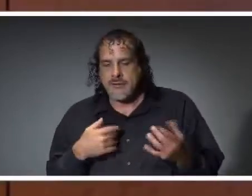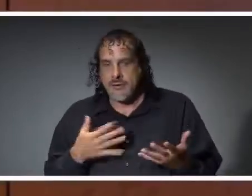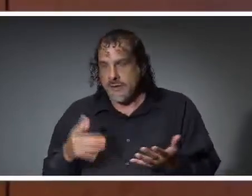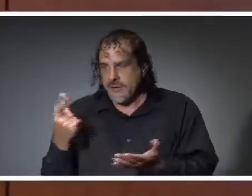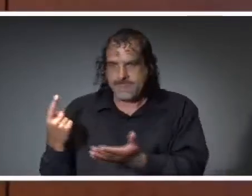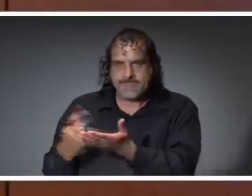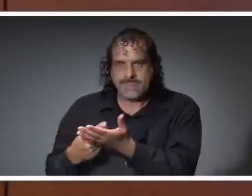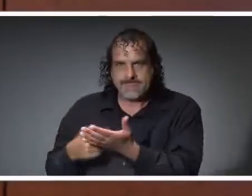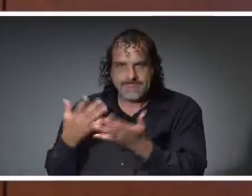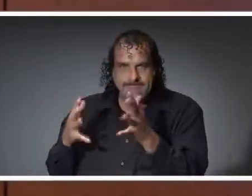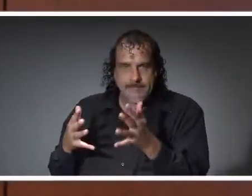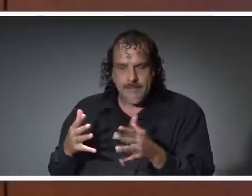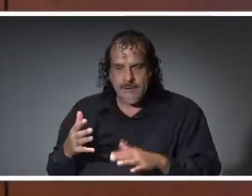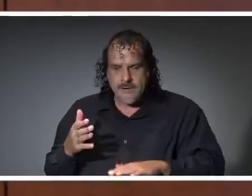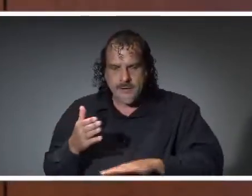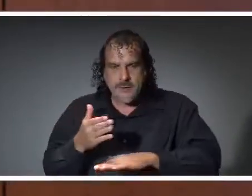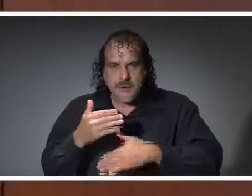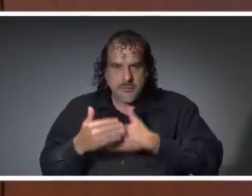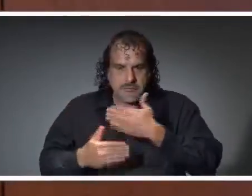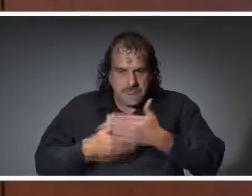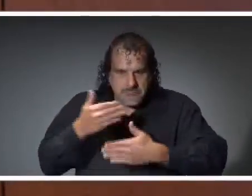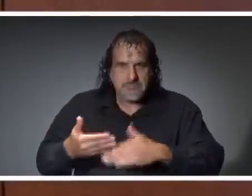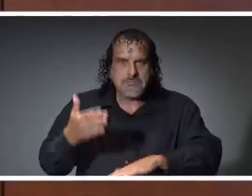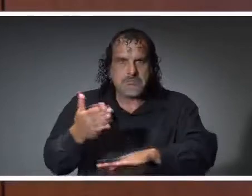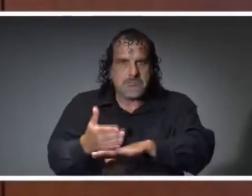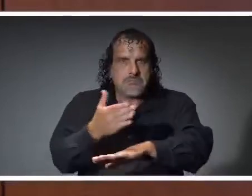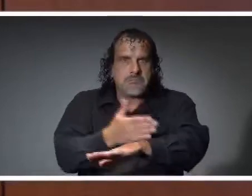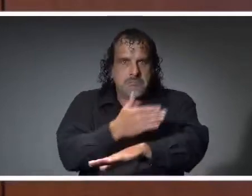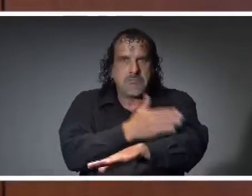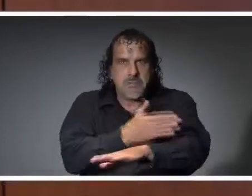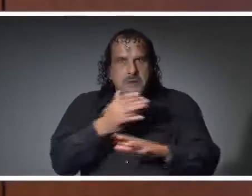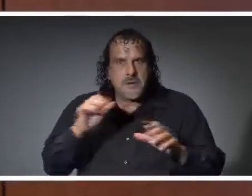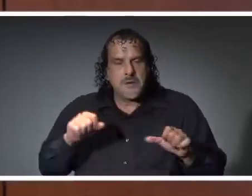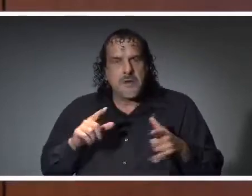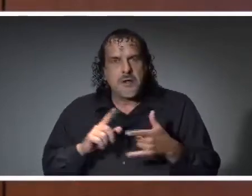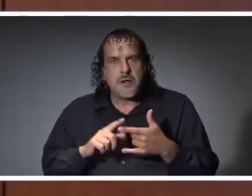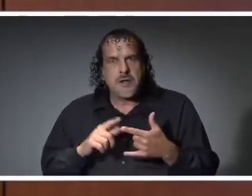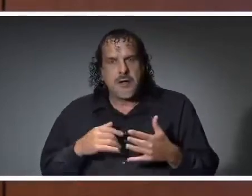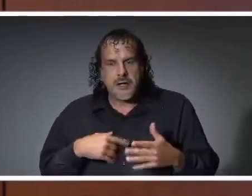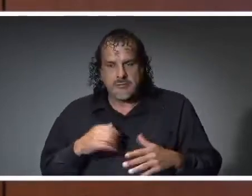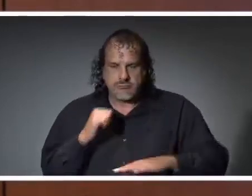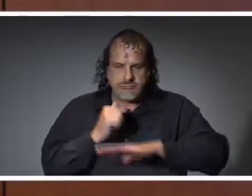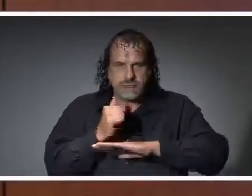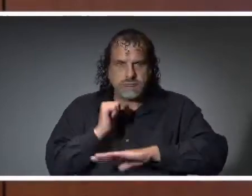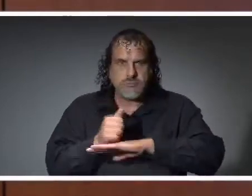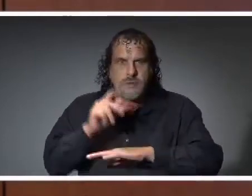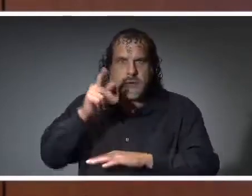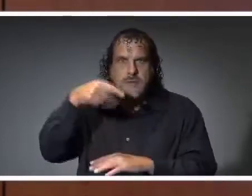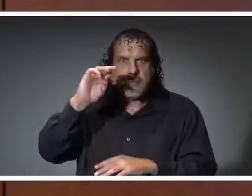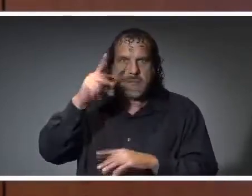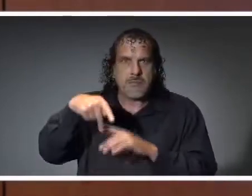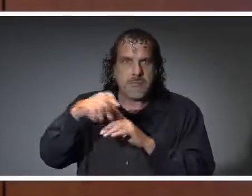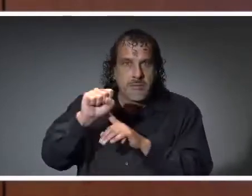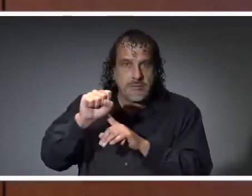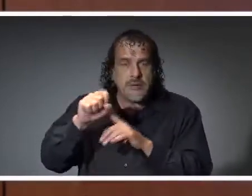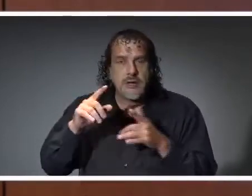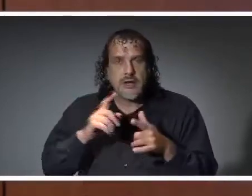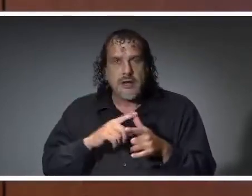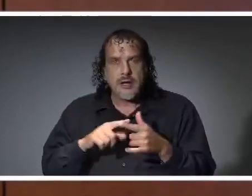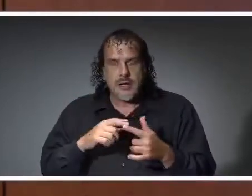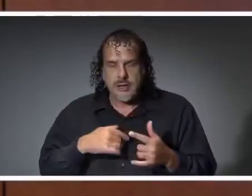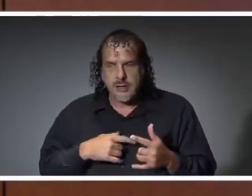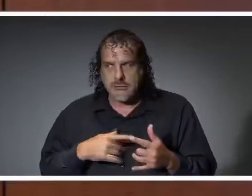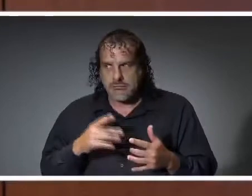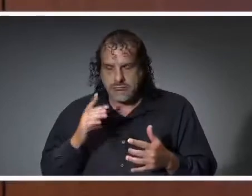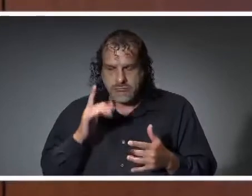today, progress is continuing to be made on trying to get this pump project initiated and to get complete. It is a